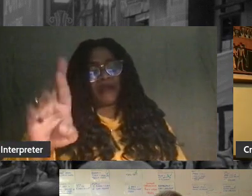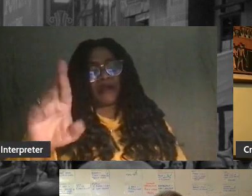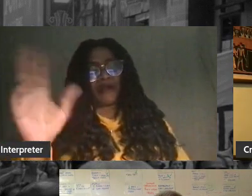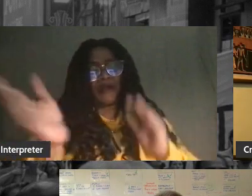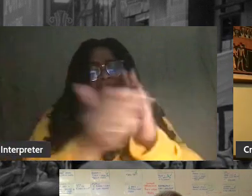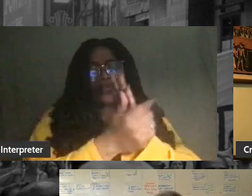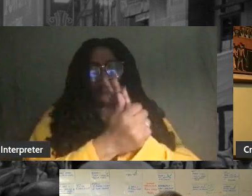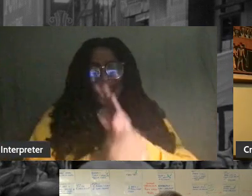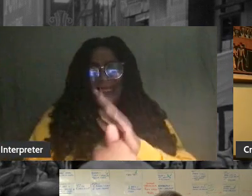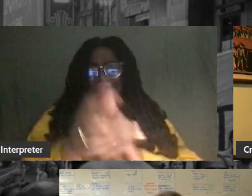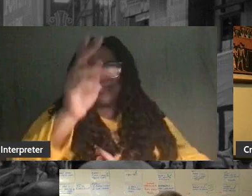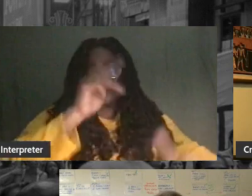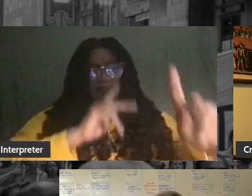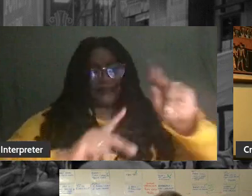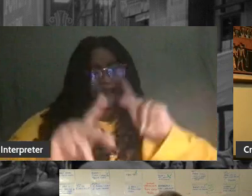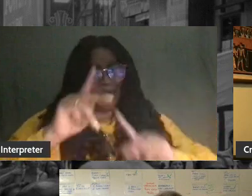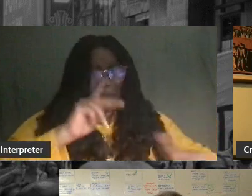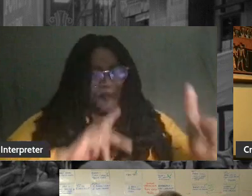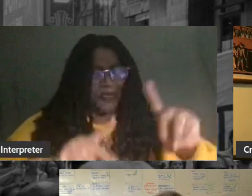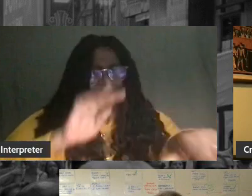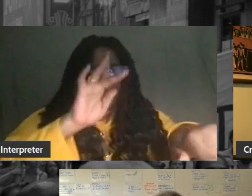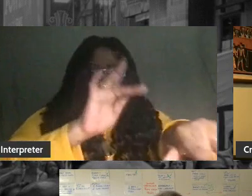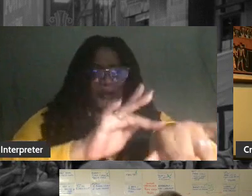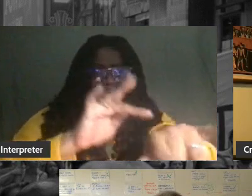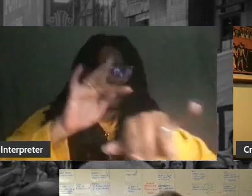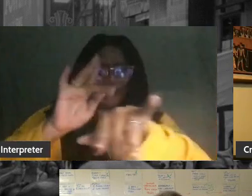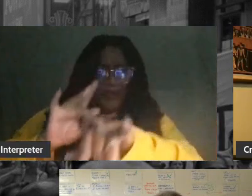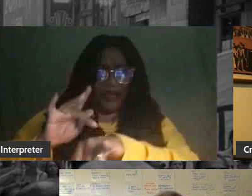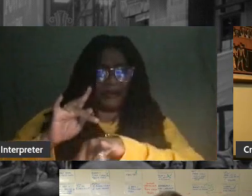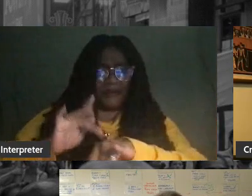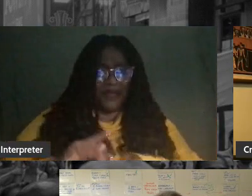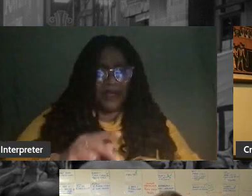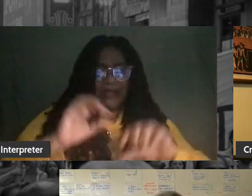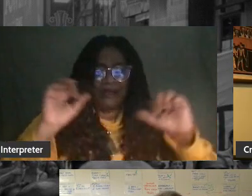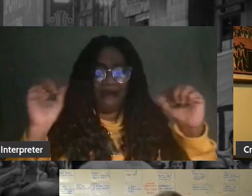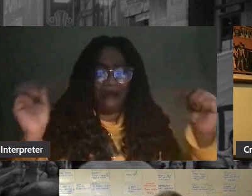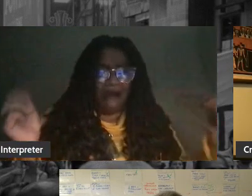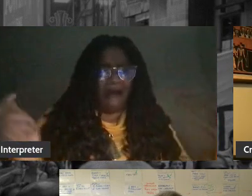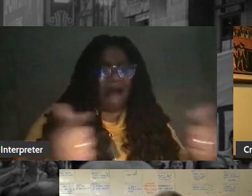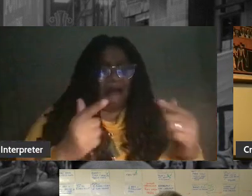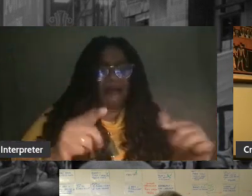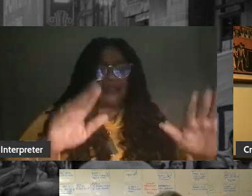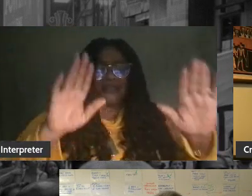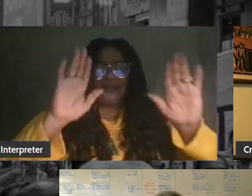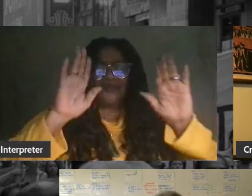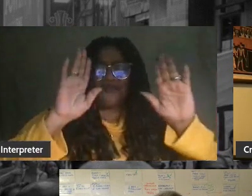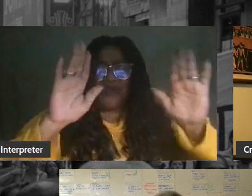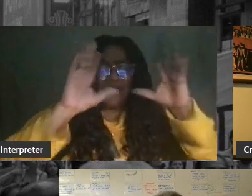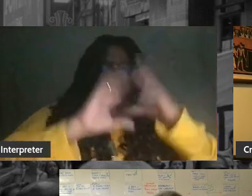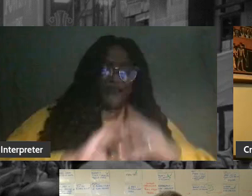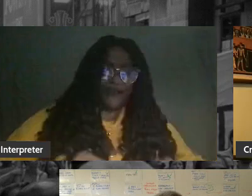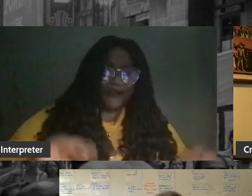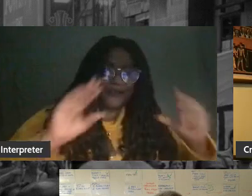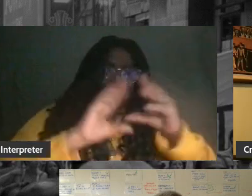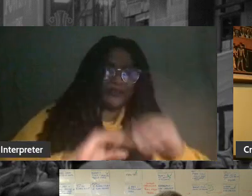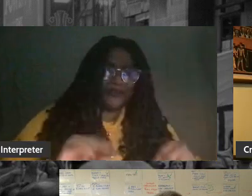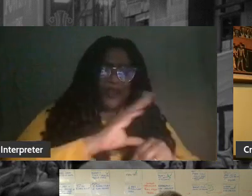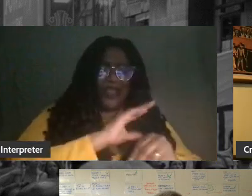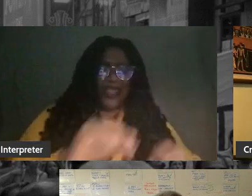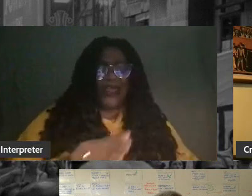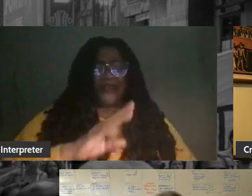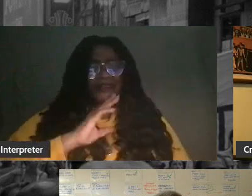and producers, and who tell these wonderful stories and narratives that really